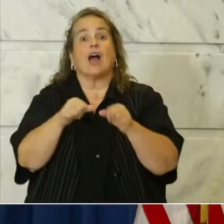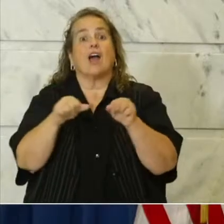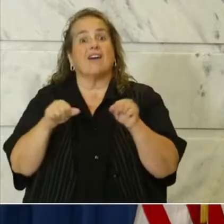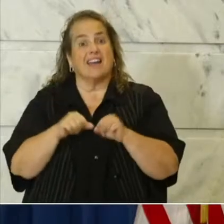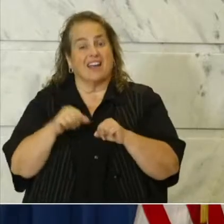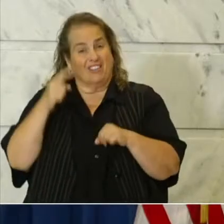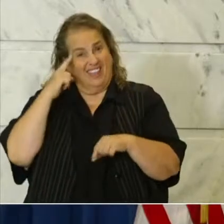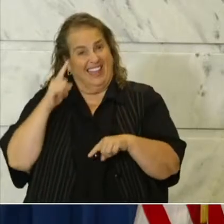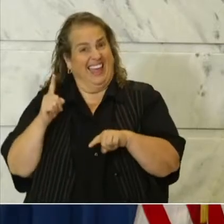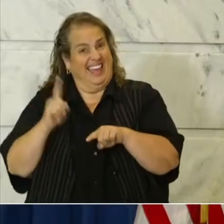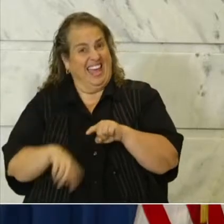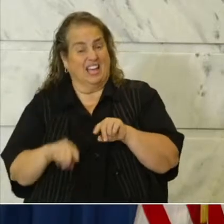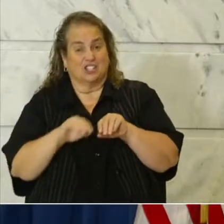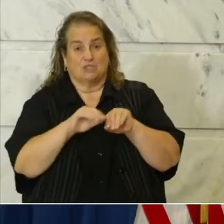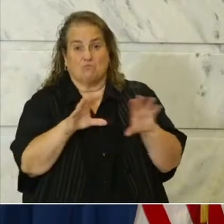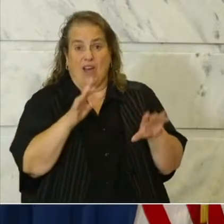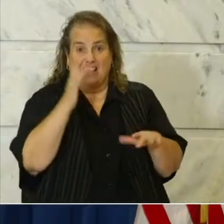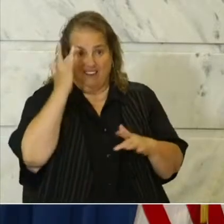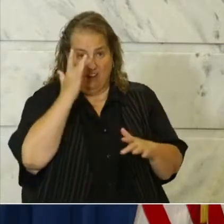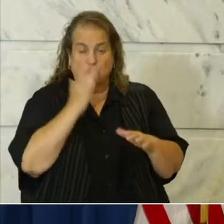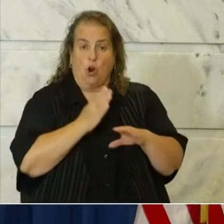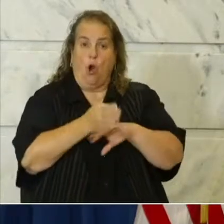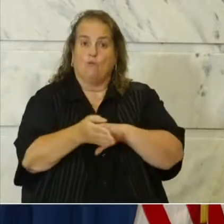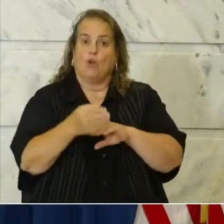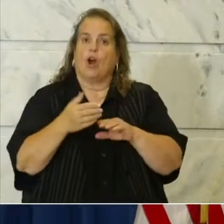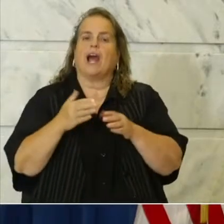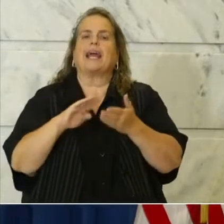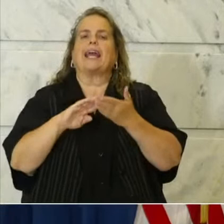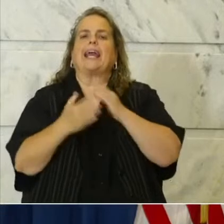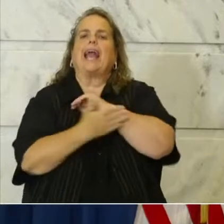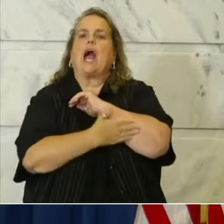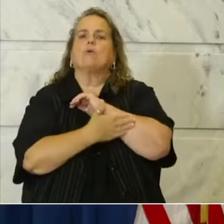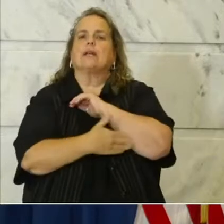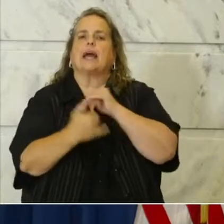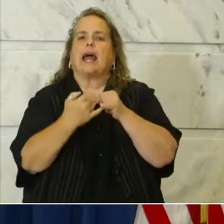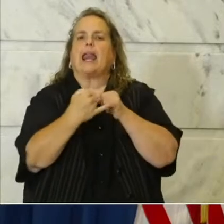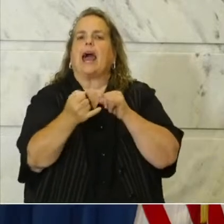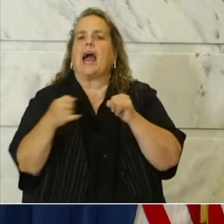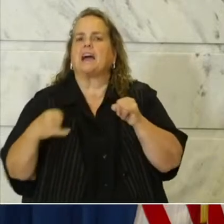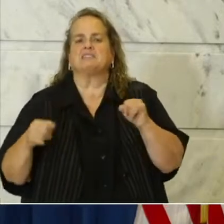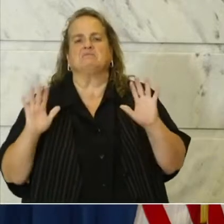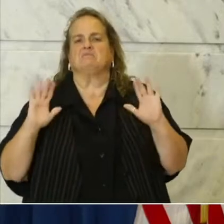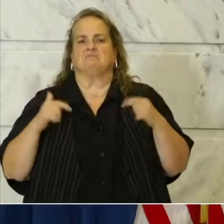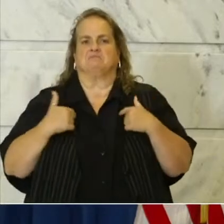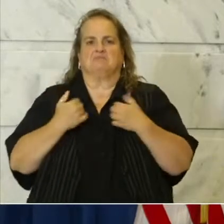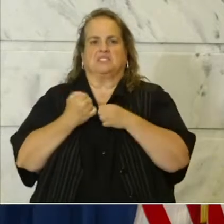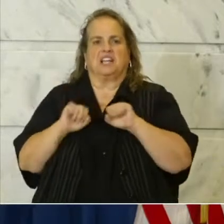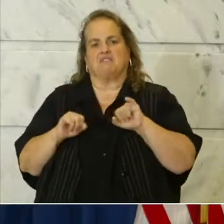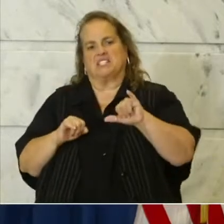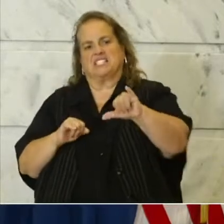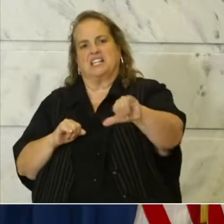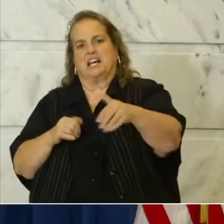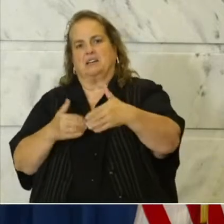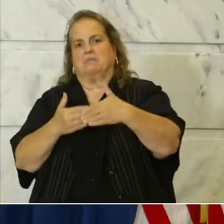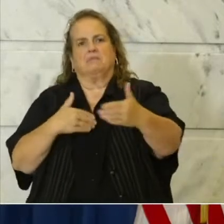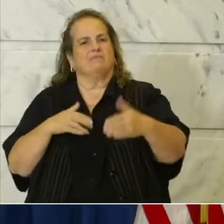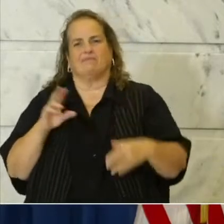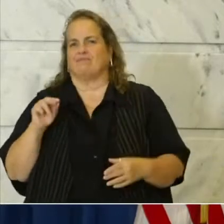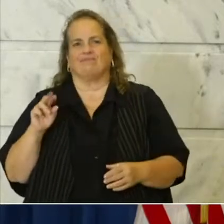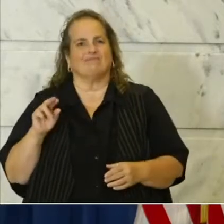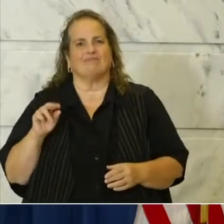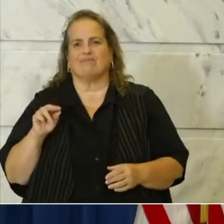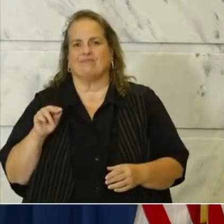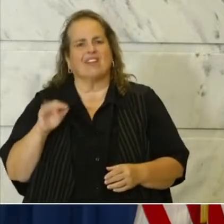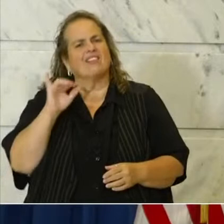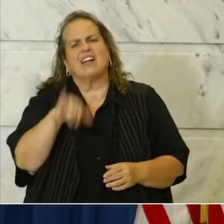can't spread its infection just over a county line or a couple county lines very, very quickly when people are as portable as we are, I think